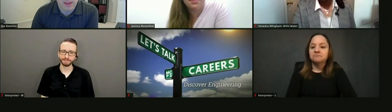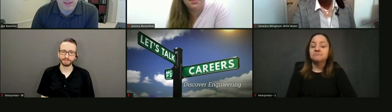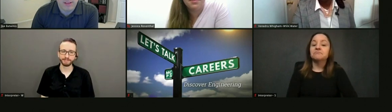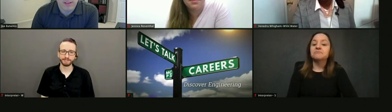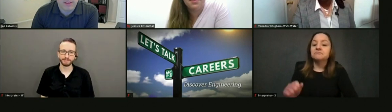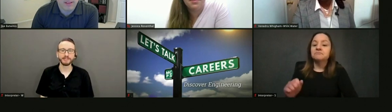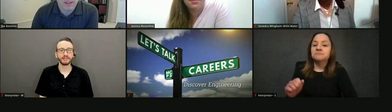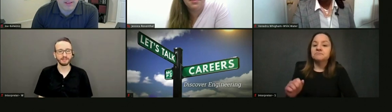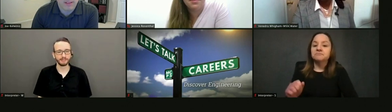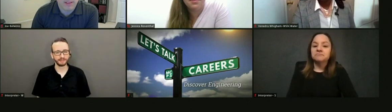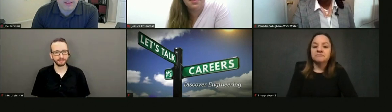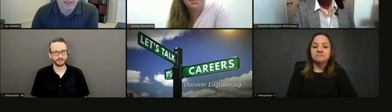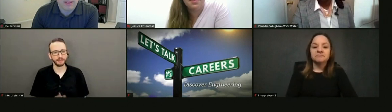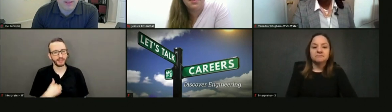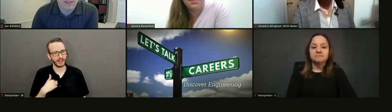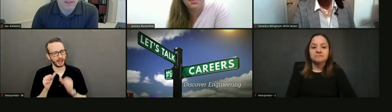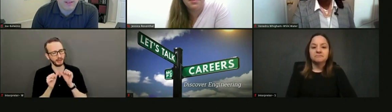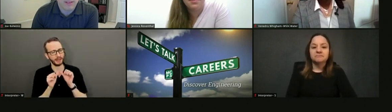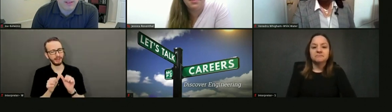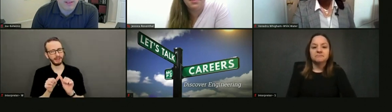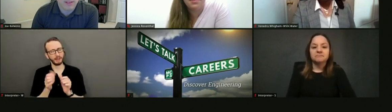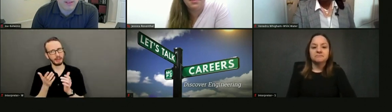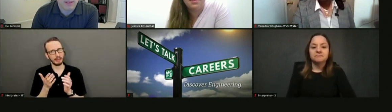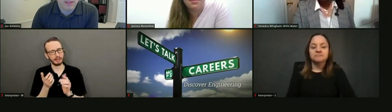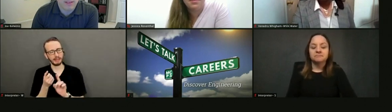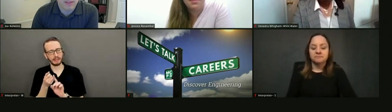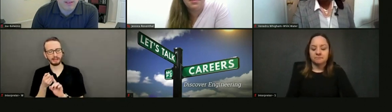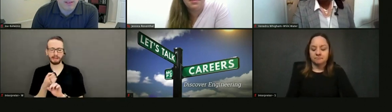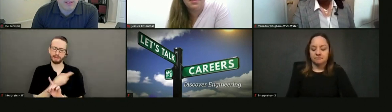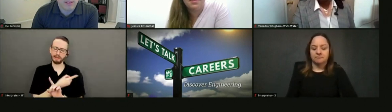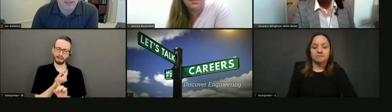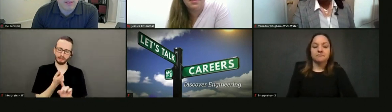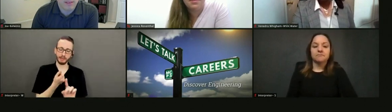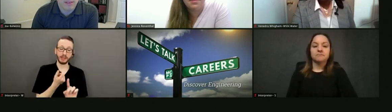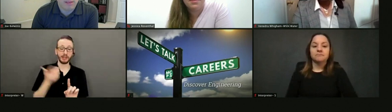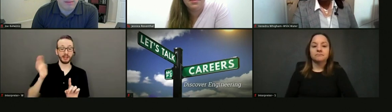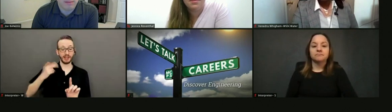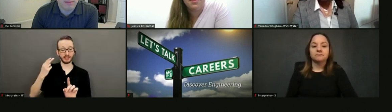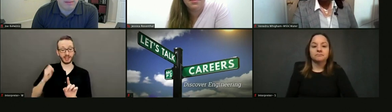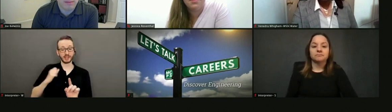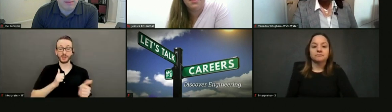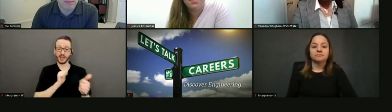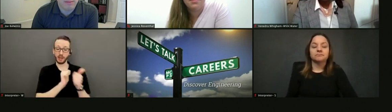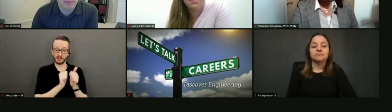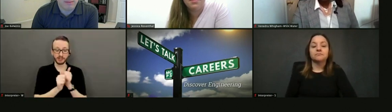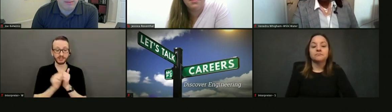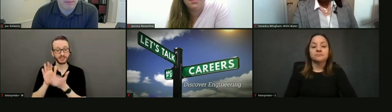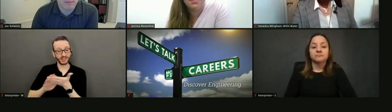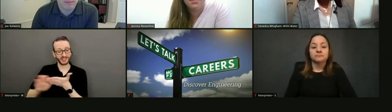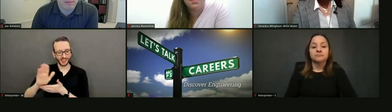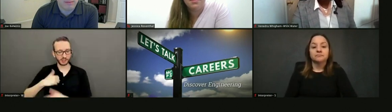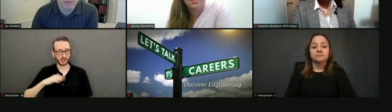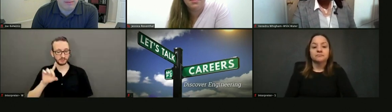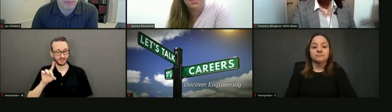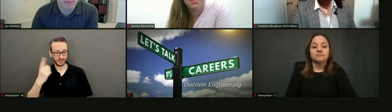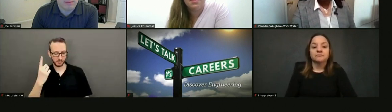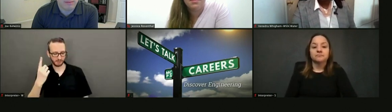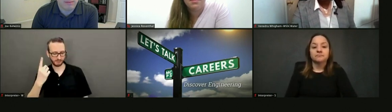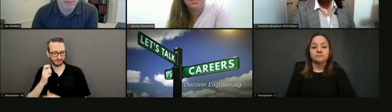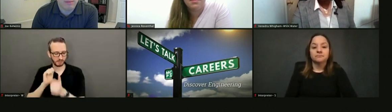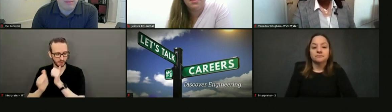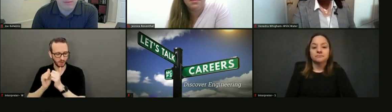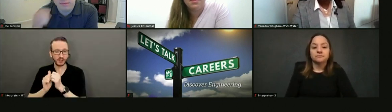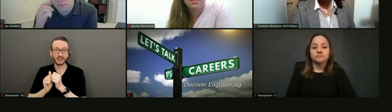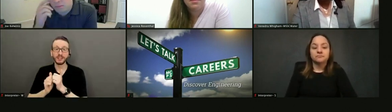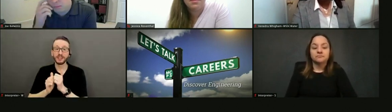Yeah, I'm going to go a little bit off kilter here. I was an athlete in high school. I played D1 sports in college. Having that